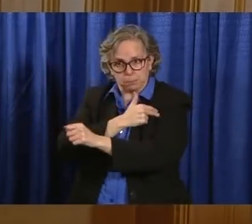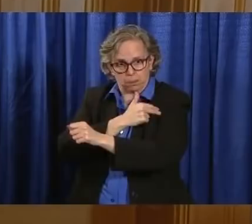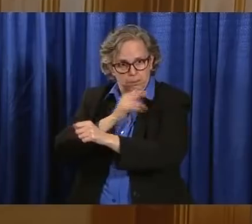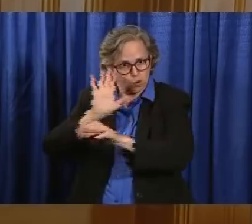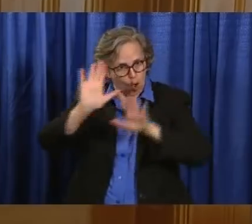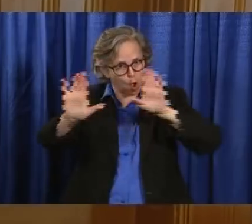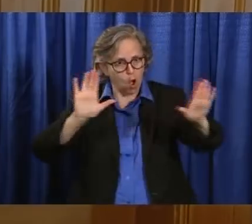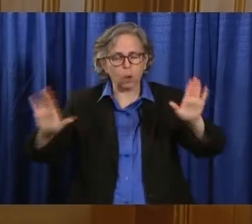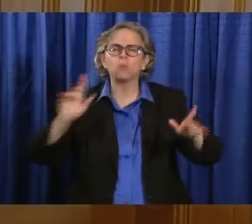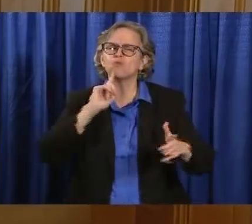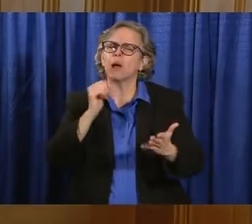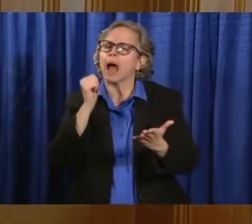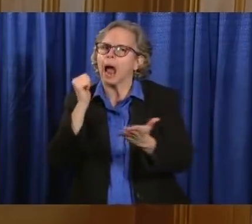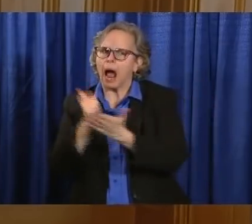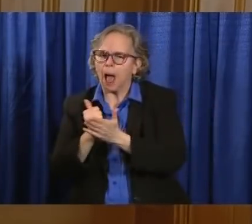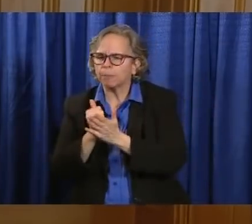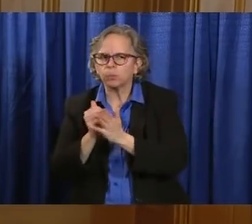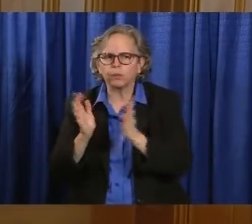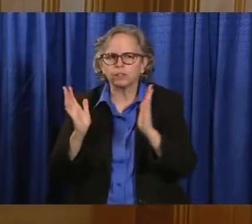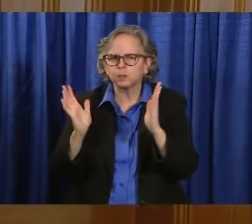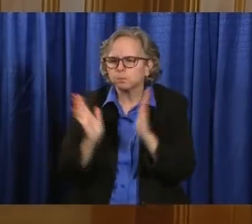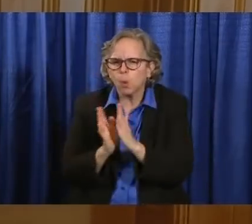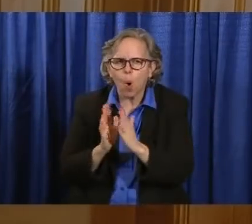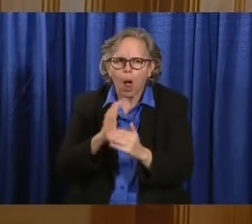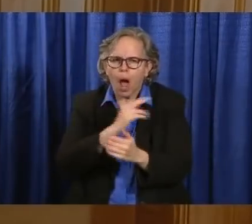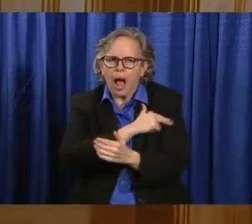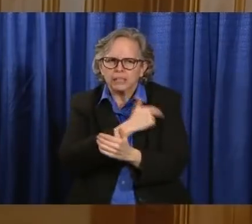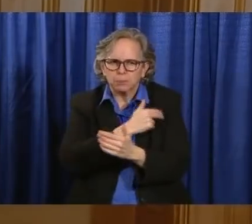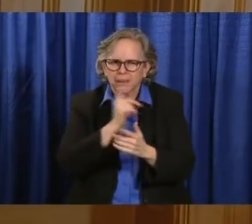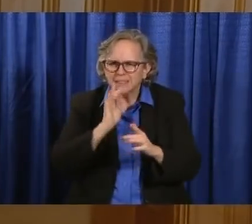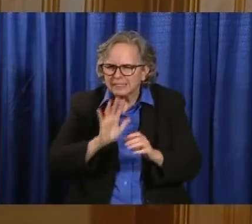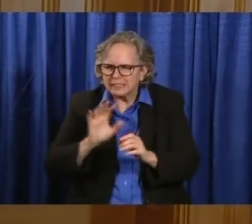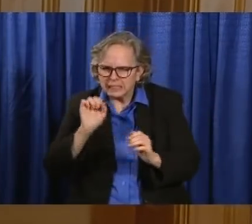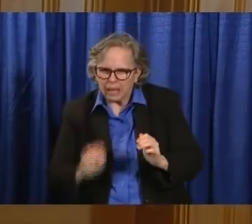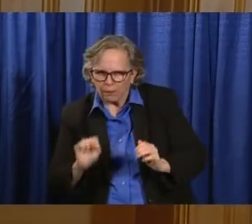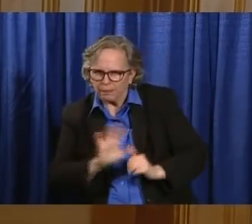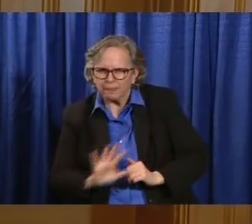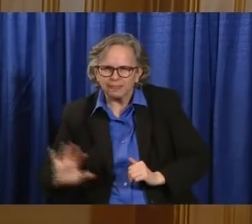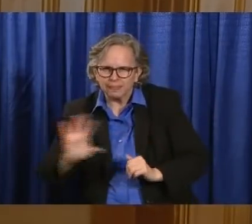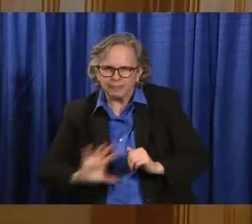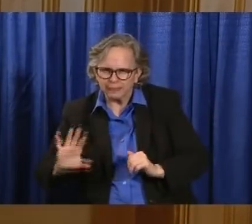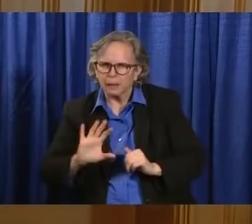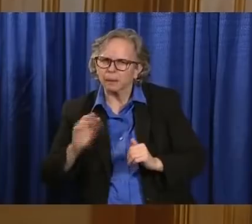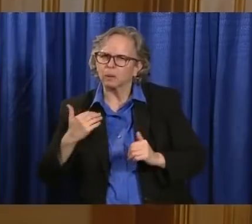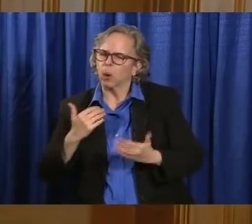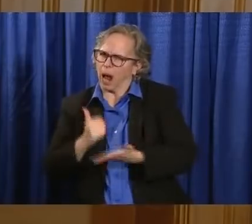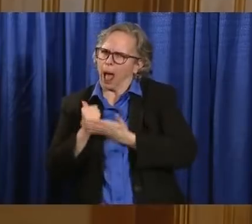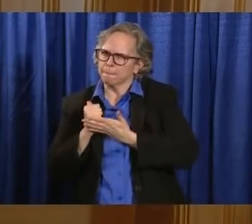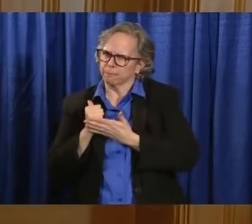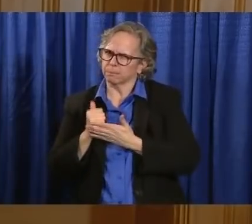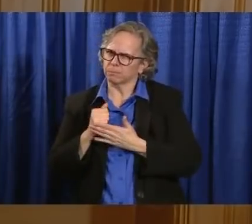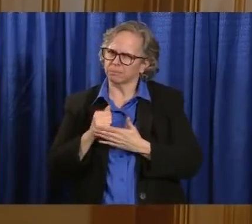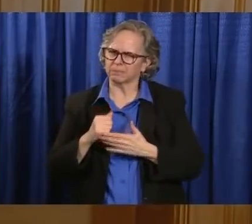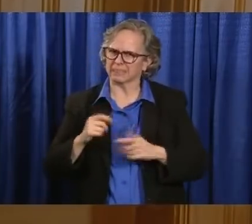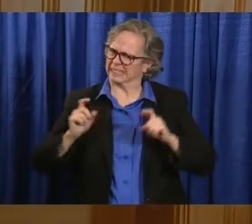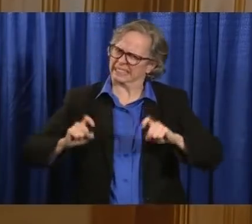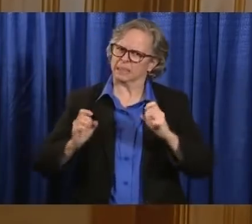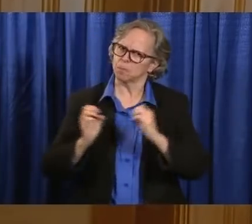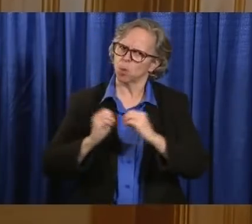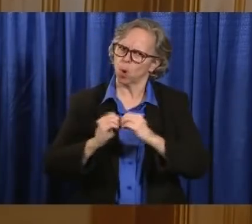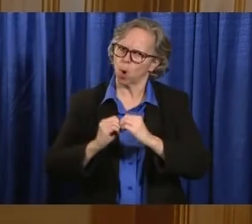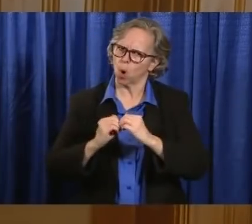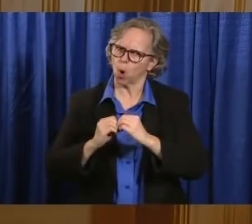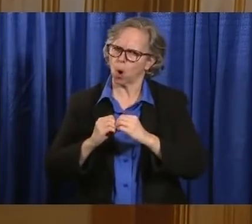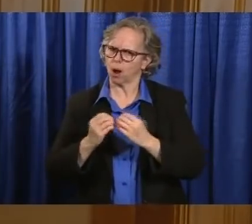the state. So again, that's movement in that direction. The second thing, though, to